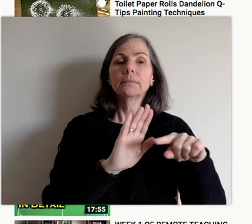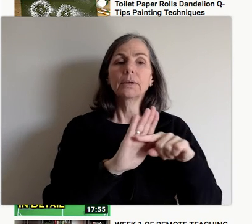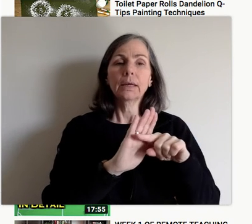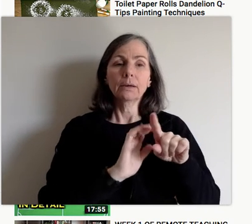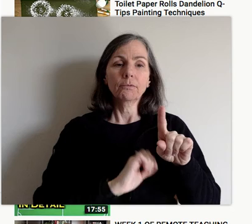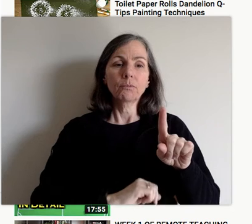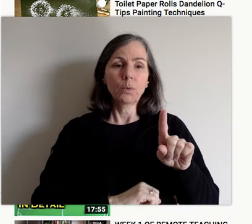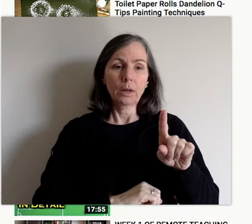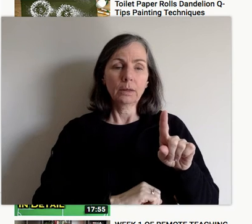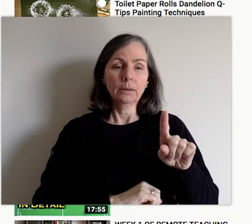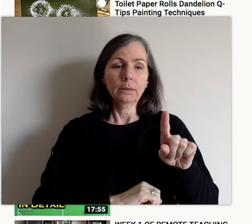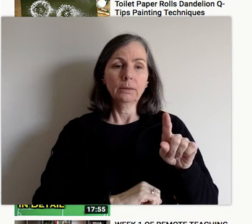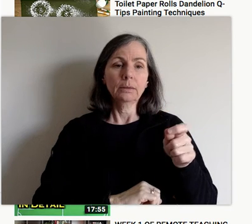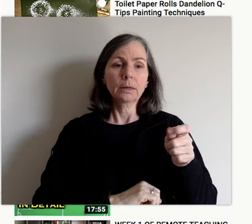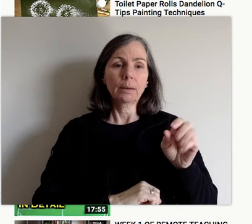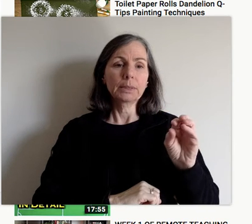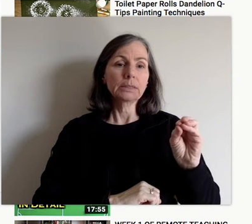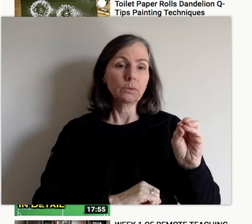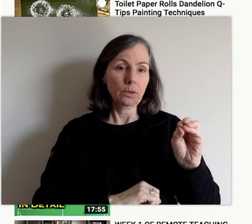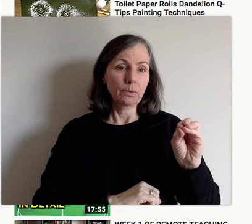-1, 0.